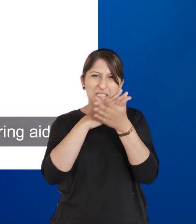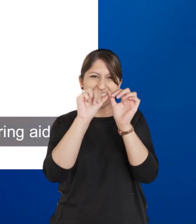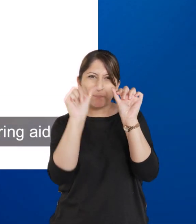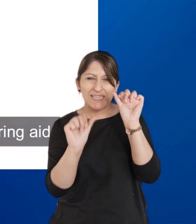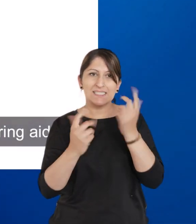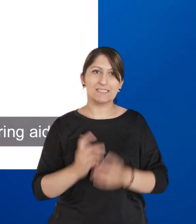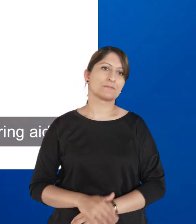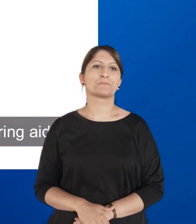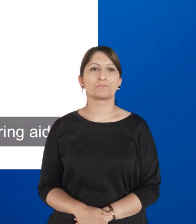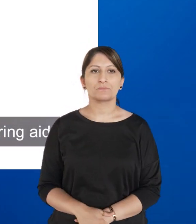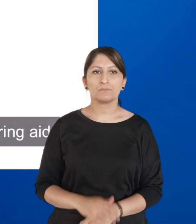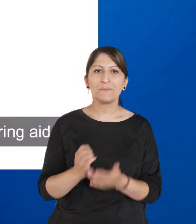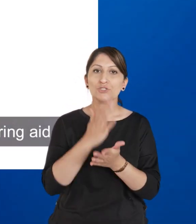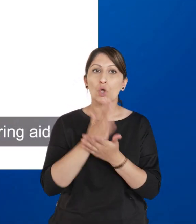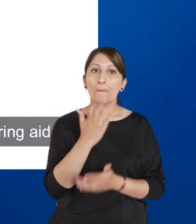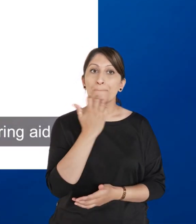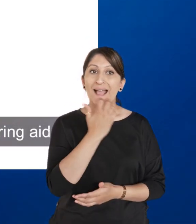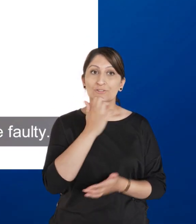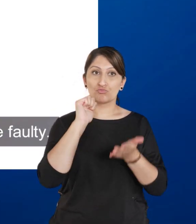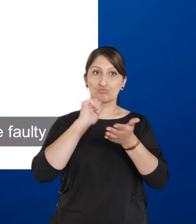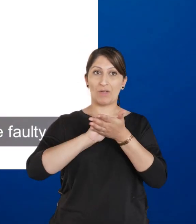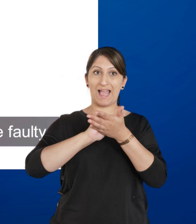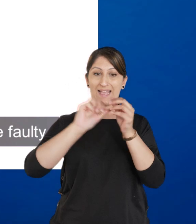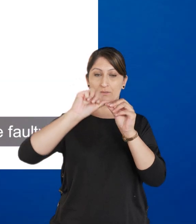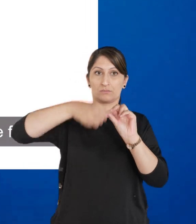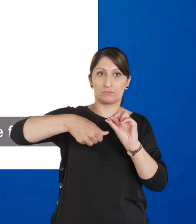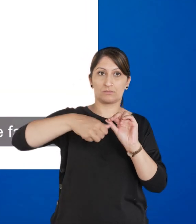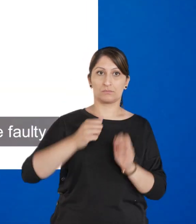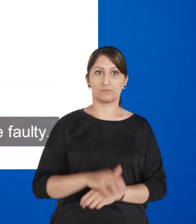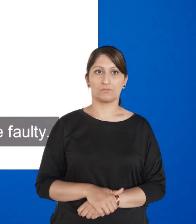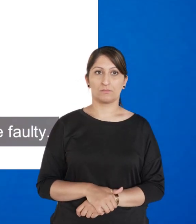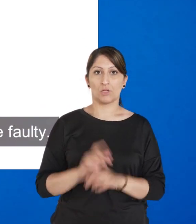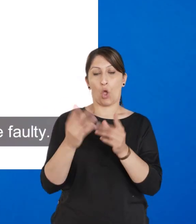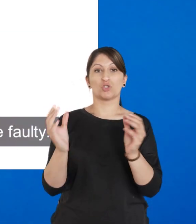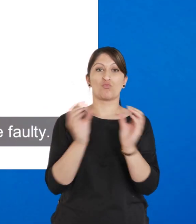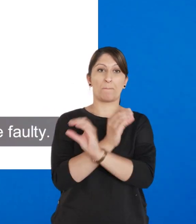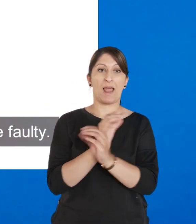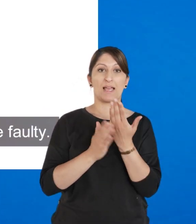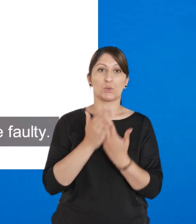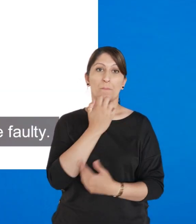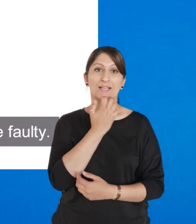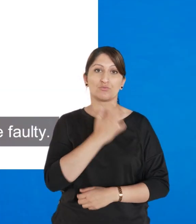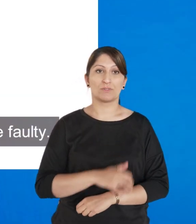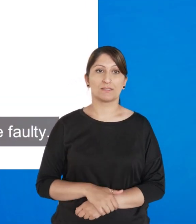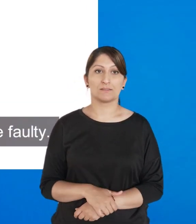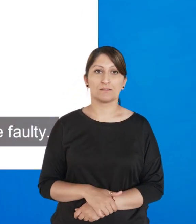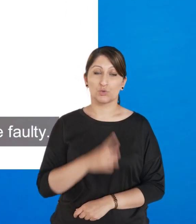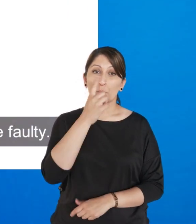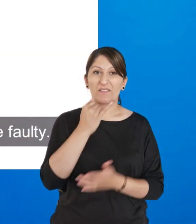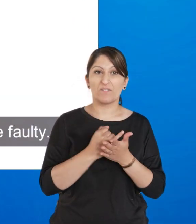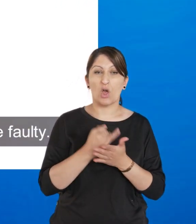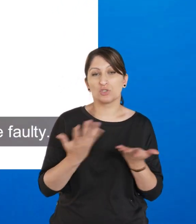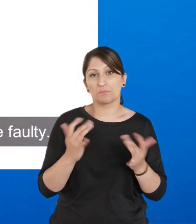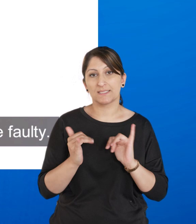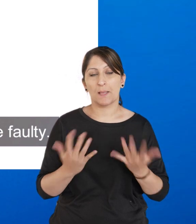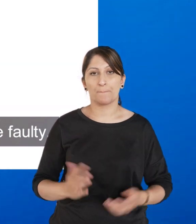battery is in the right way round in the hearing aid, or even try a new battery, as batteries can occasionally be